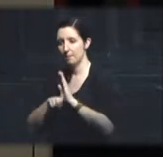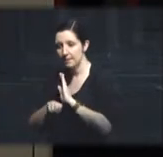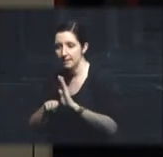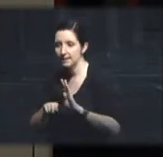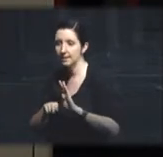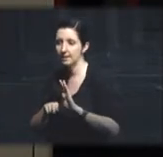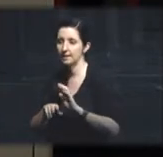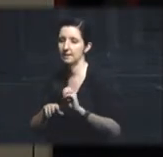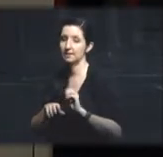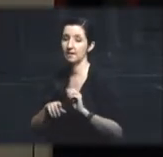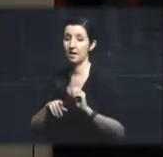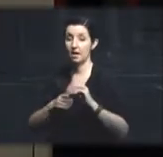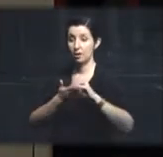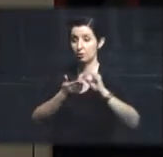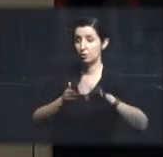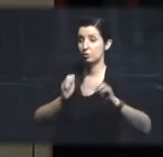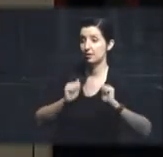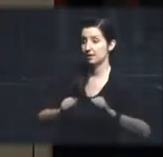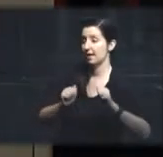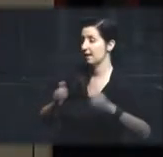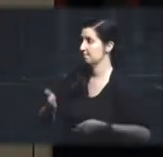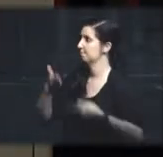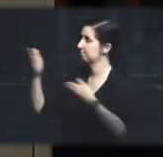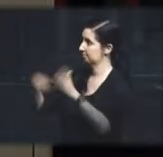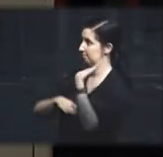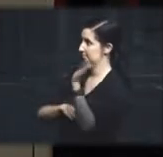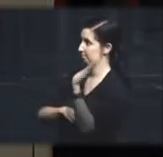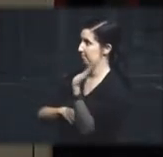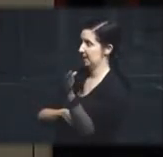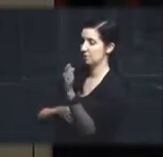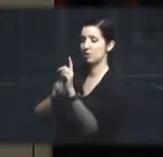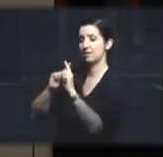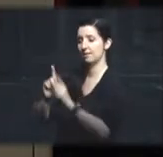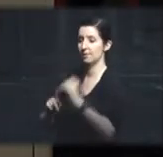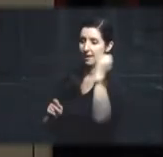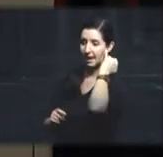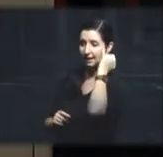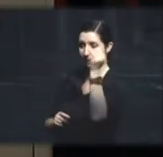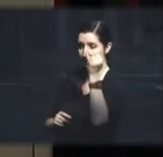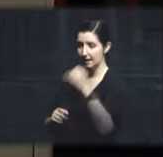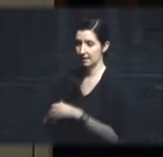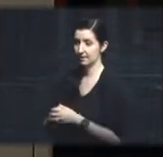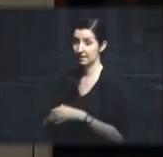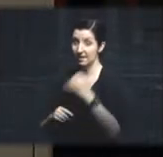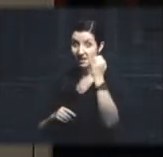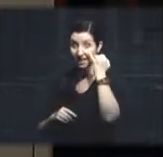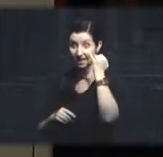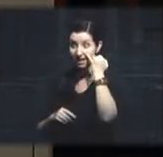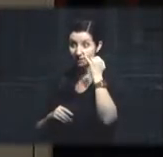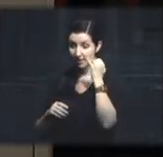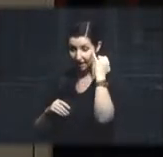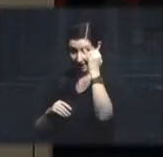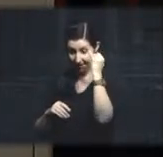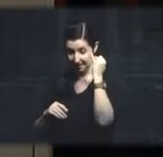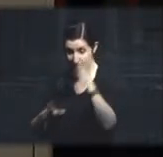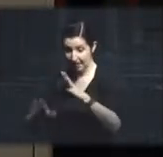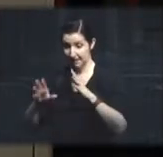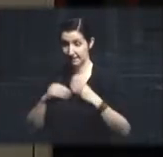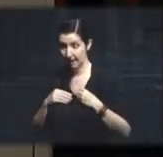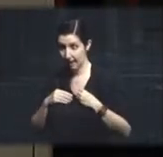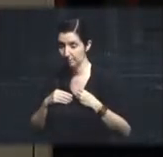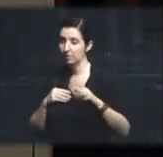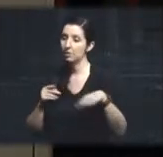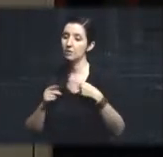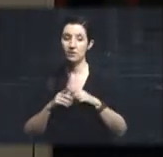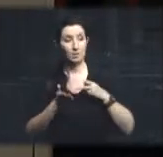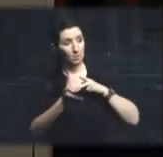to pitch problems to this group. We take on a problem, they pay the group of students to work on it, and they